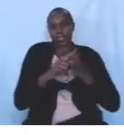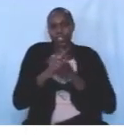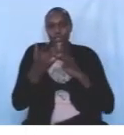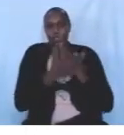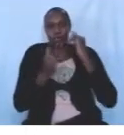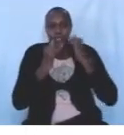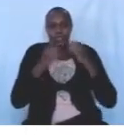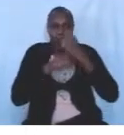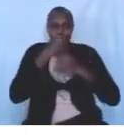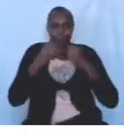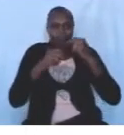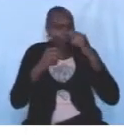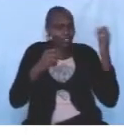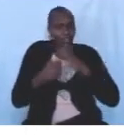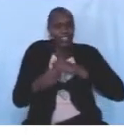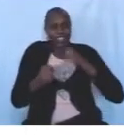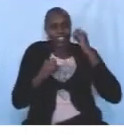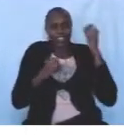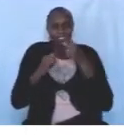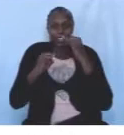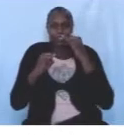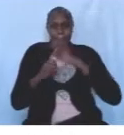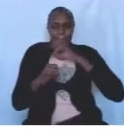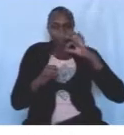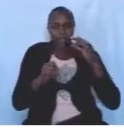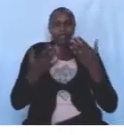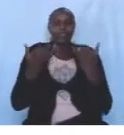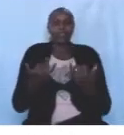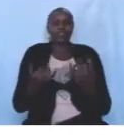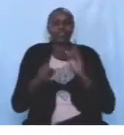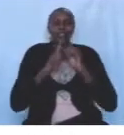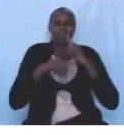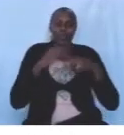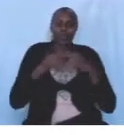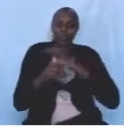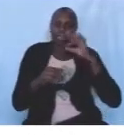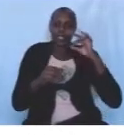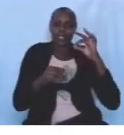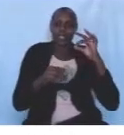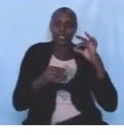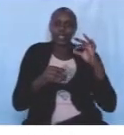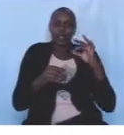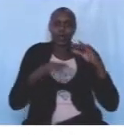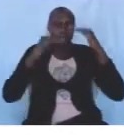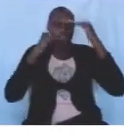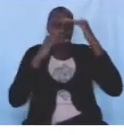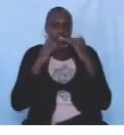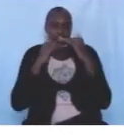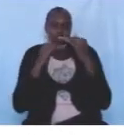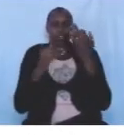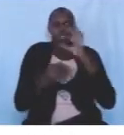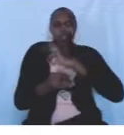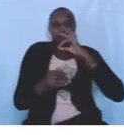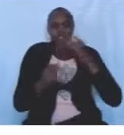month till this time. We are talking about spiritual gifts, and today we are going to look about the limitation of